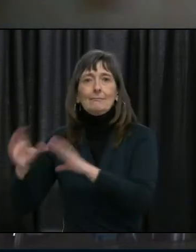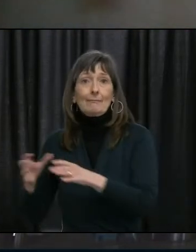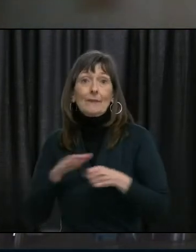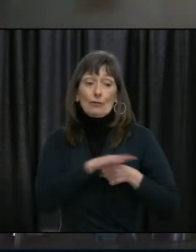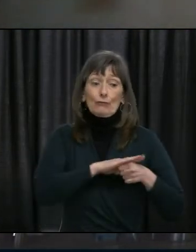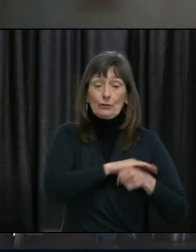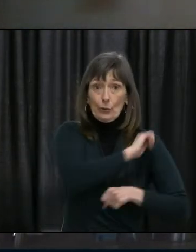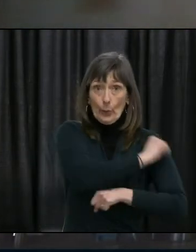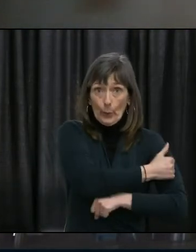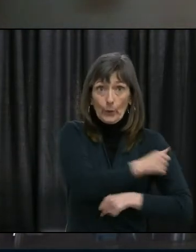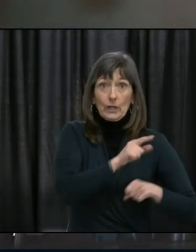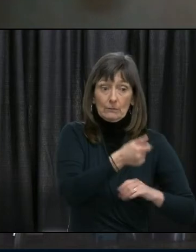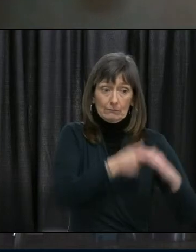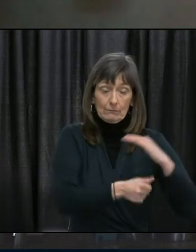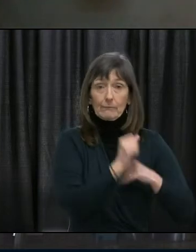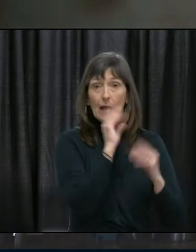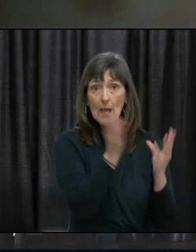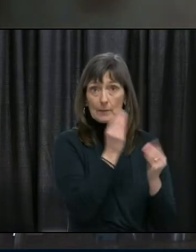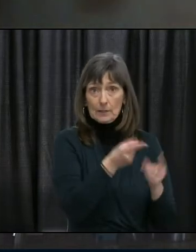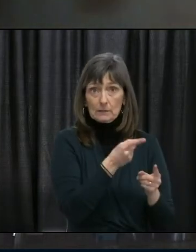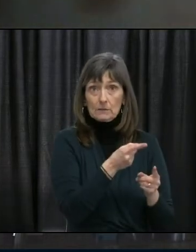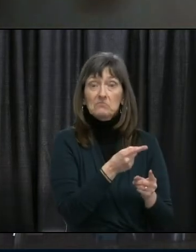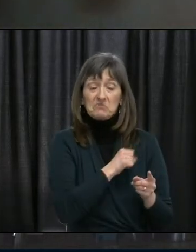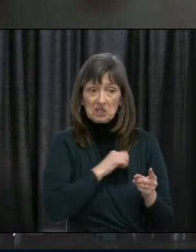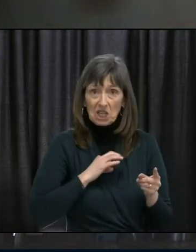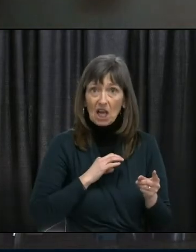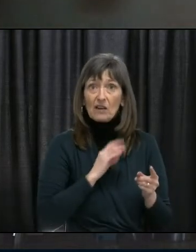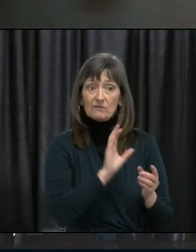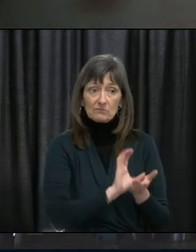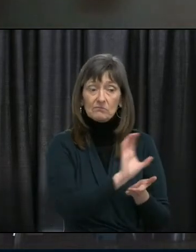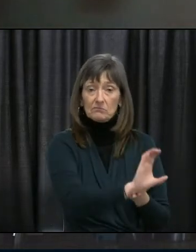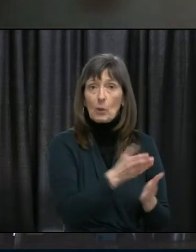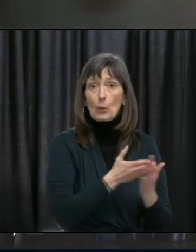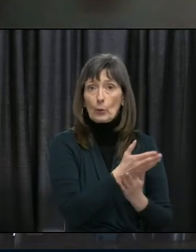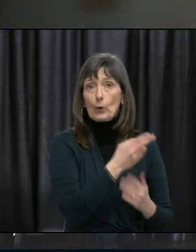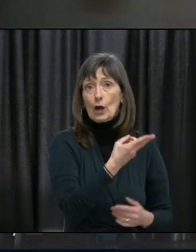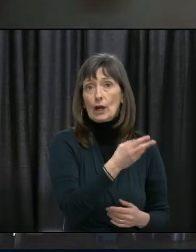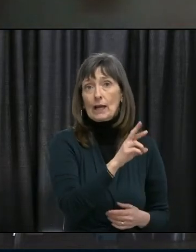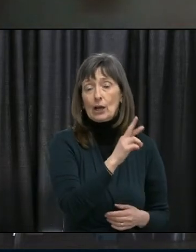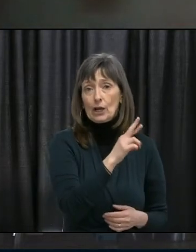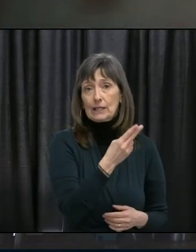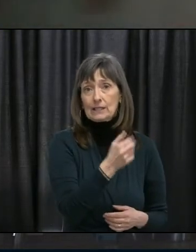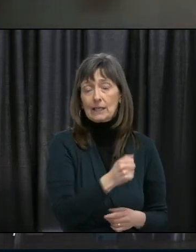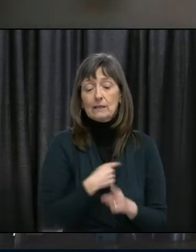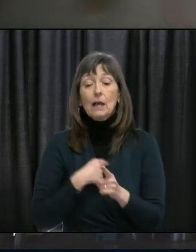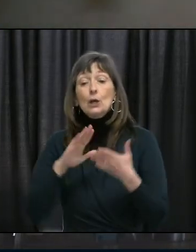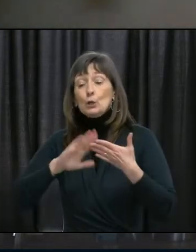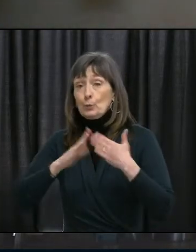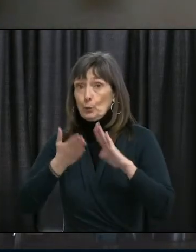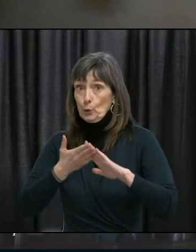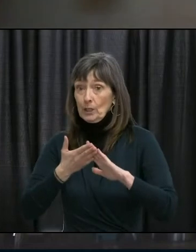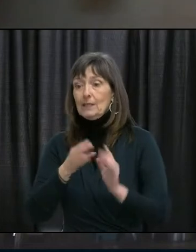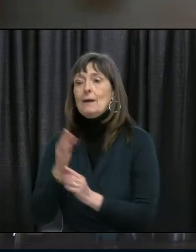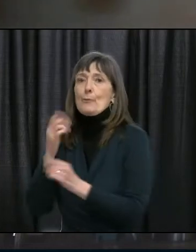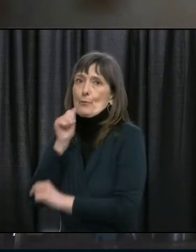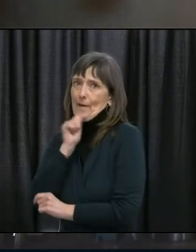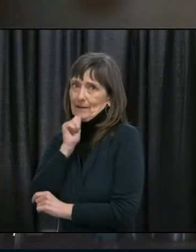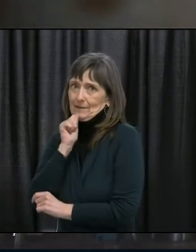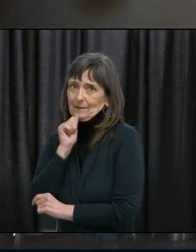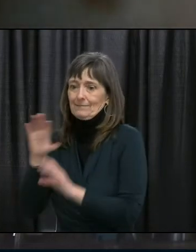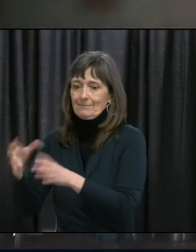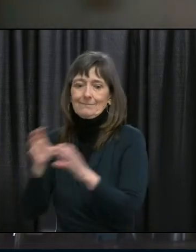health authority ambulances, which are staffed and allocated through the RHAs. There's community ambulance operators and private ambulance